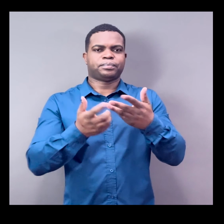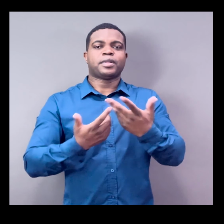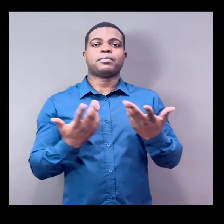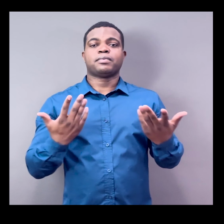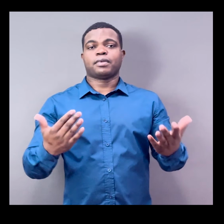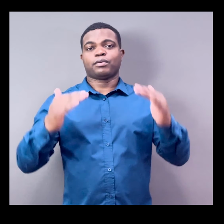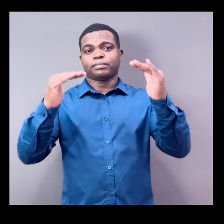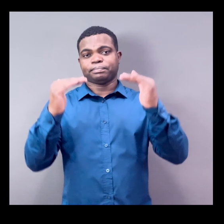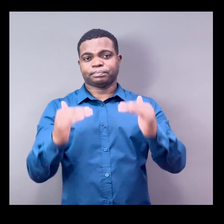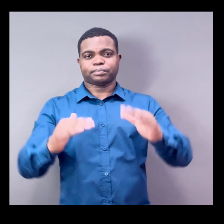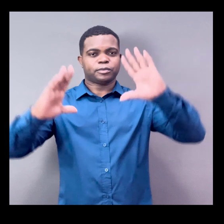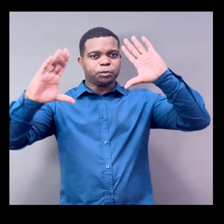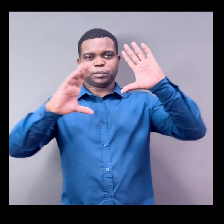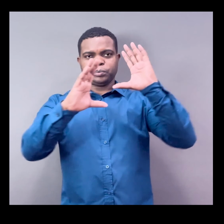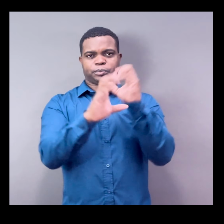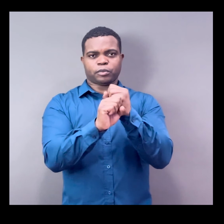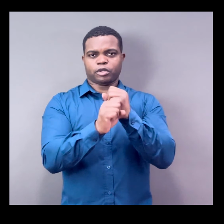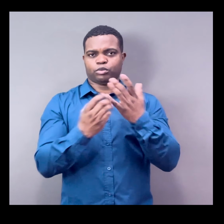In summary,